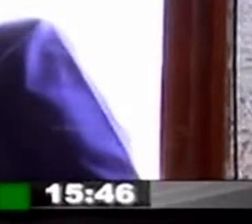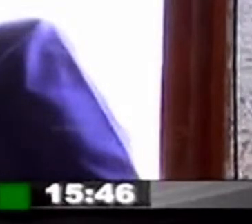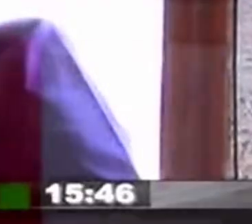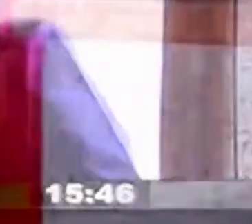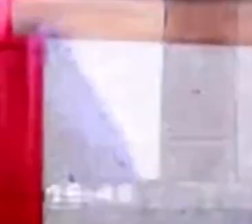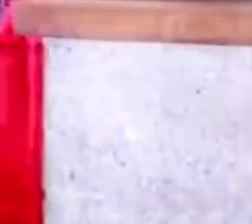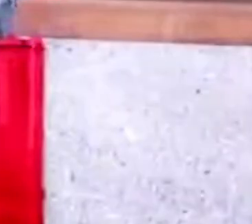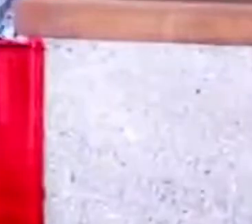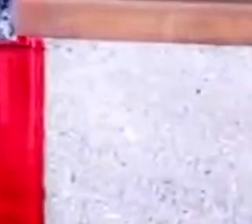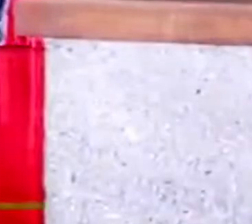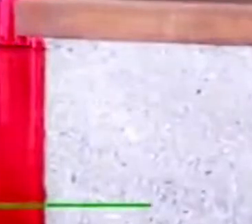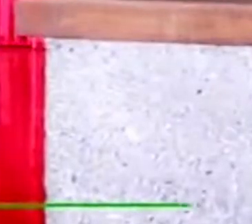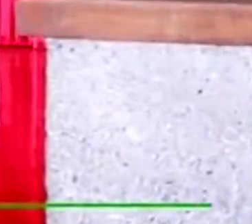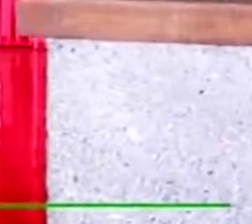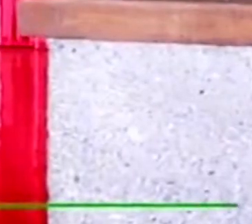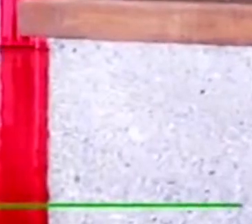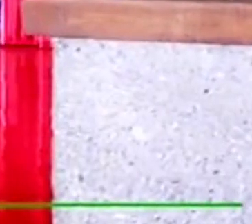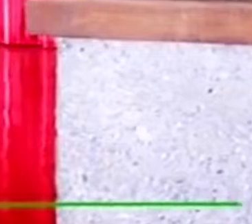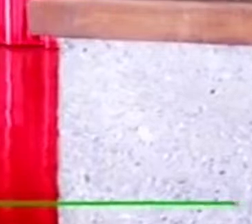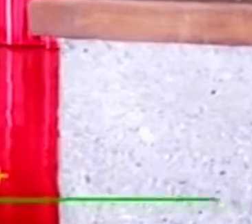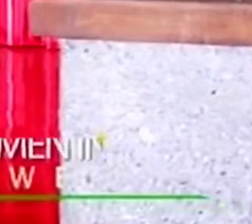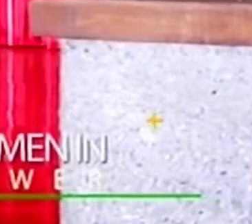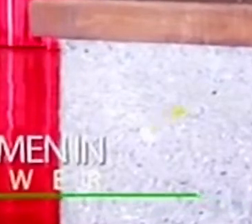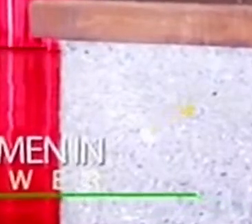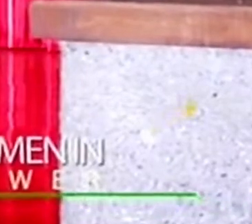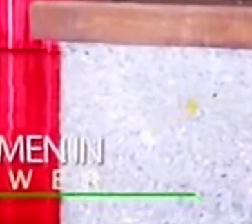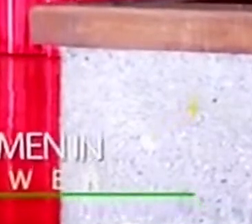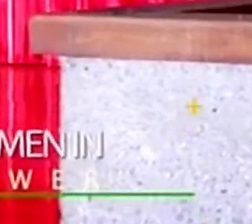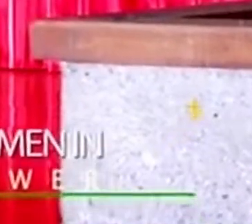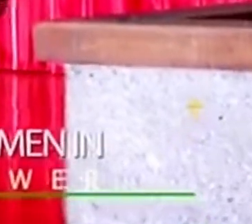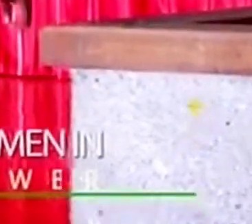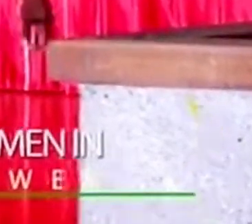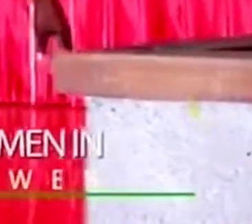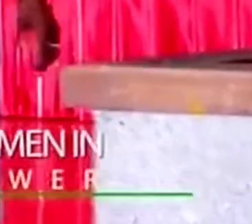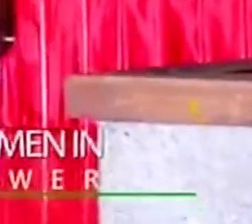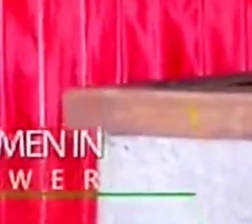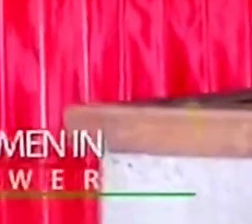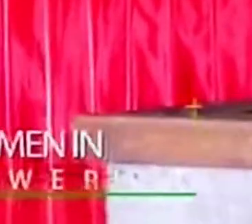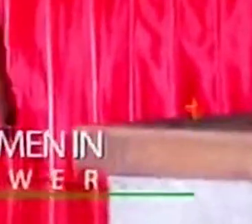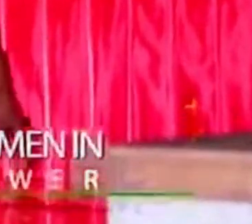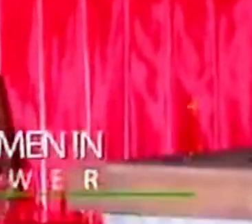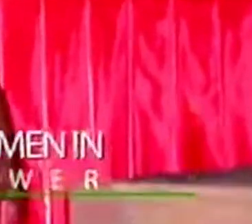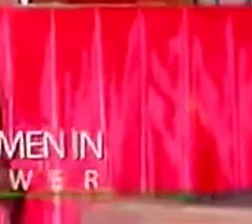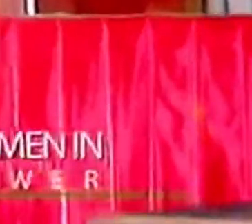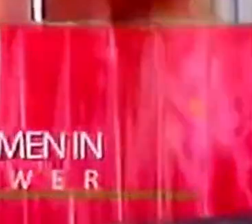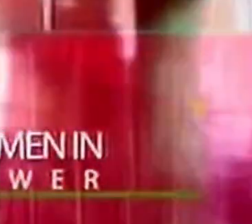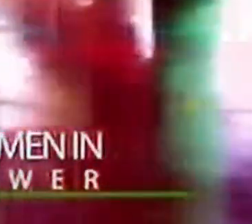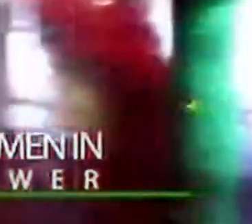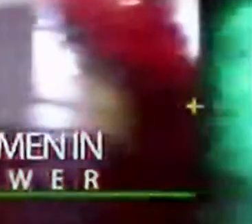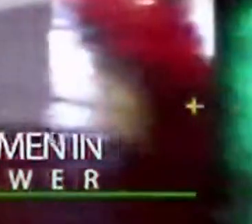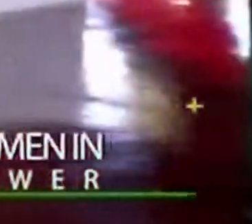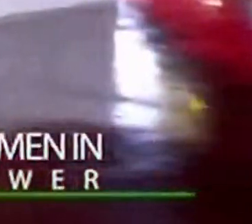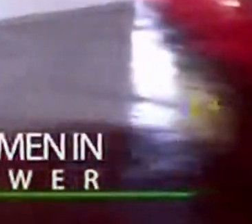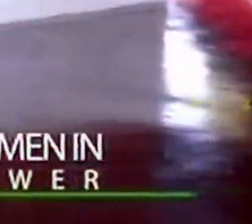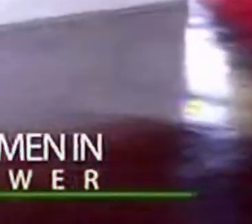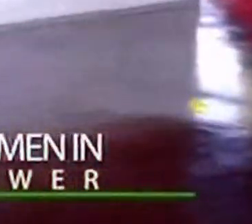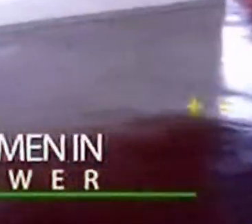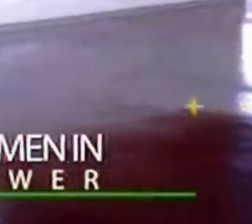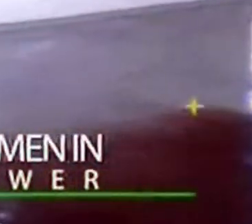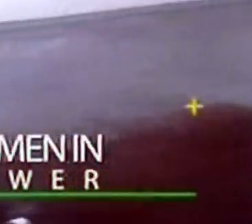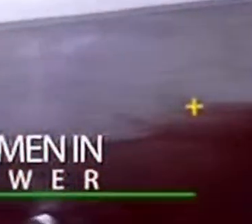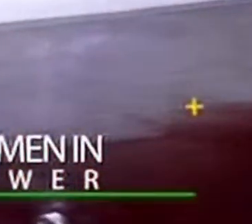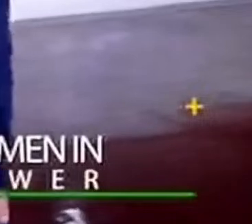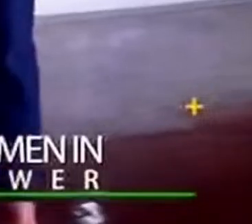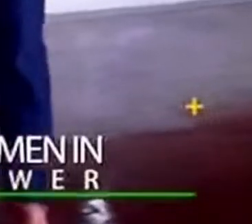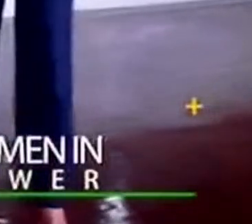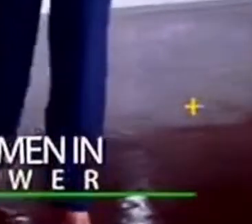Province. She is the Vice Chairperson of the Committee on Sport, Youth and Child Matters, and she also sits on the